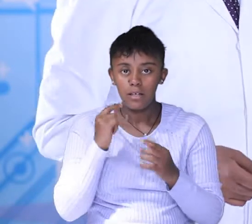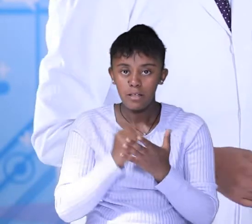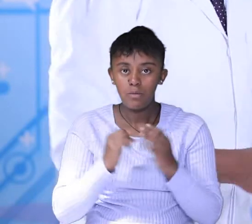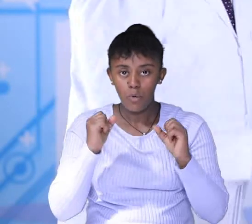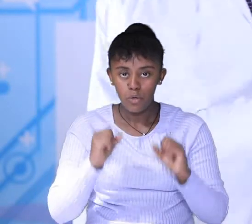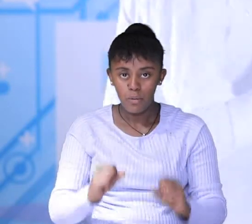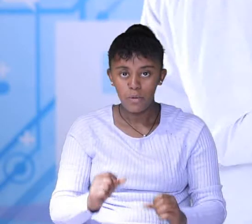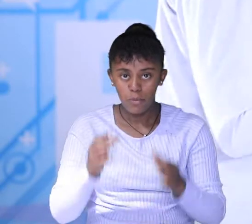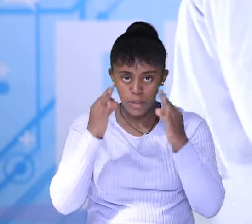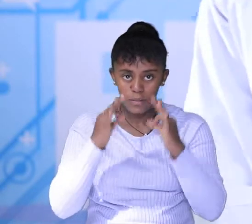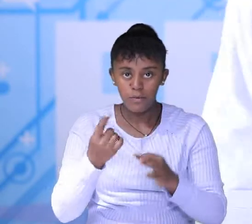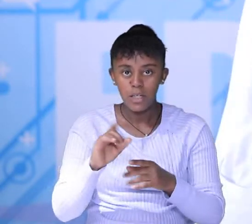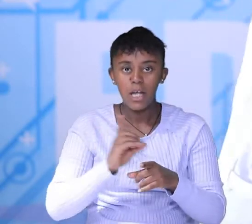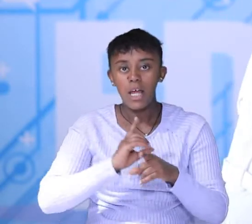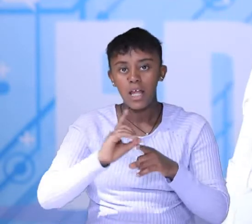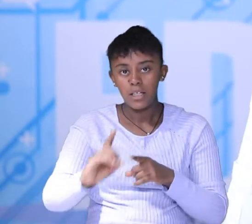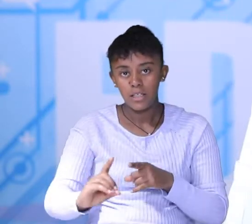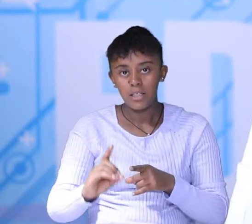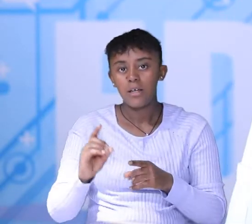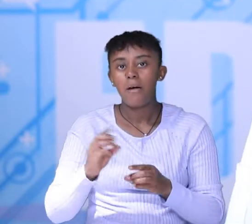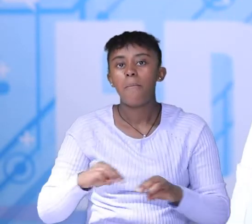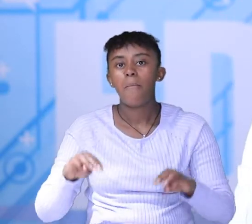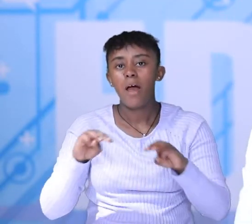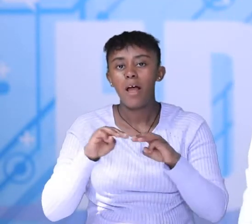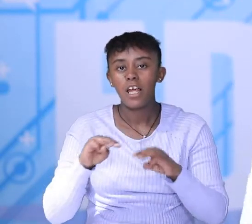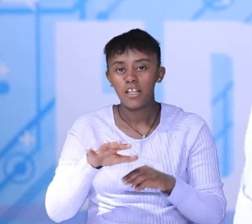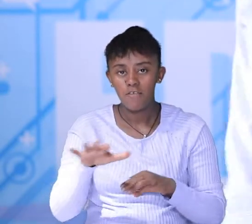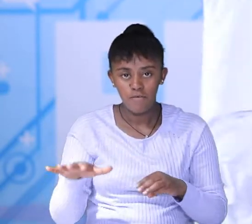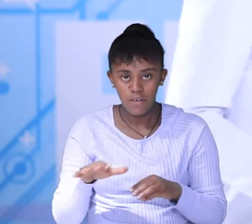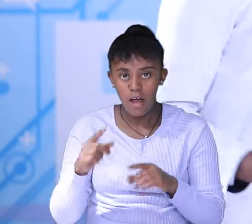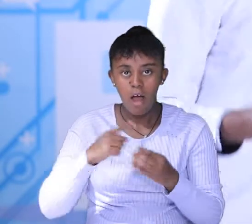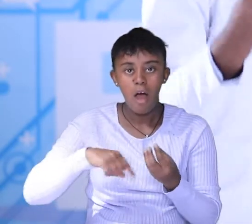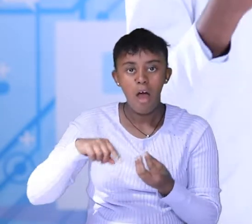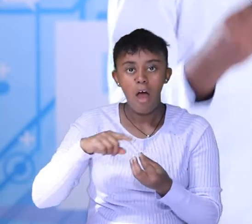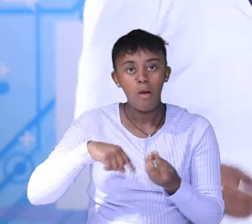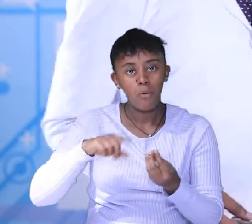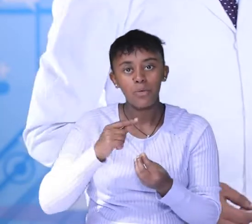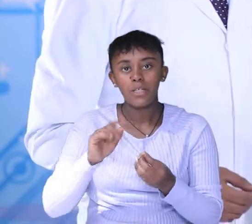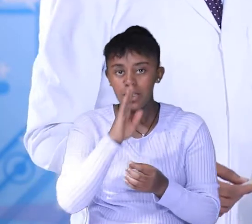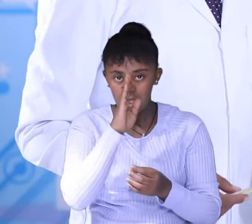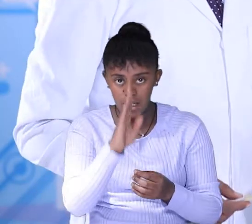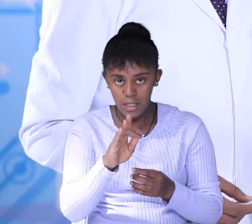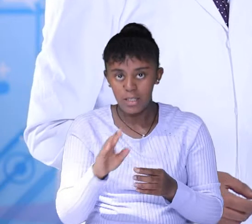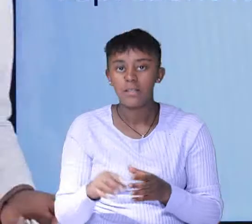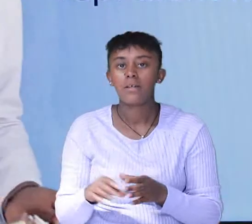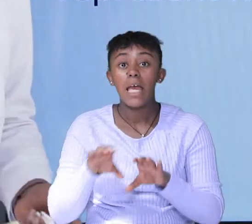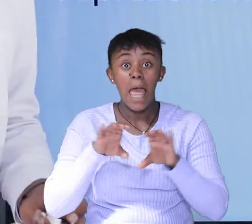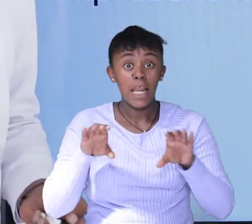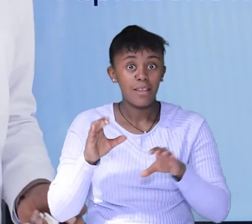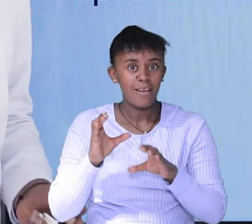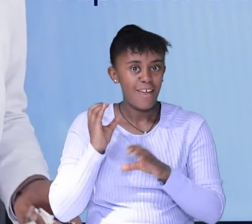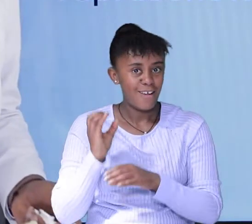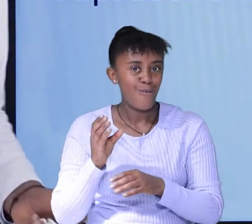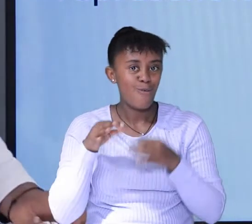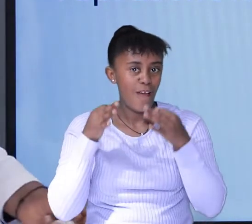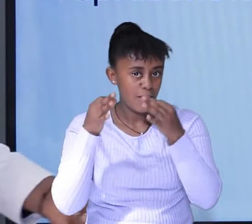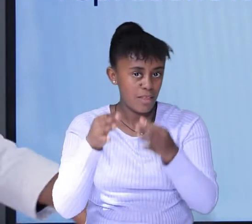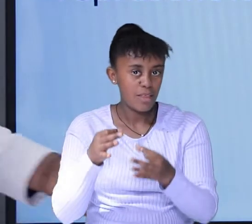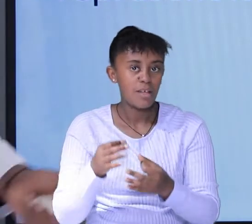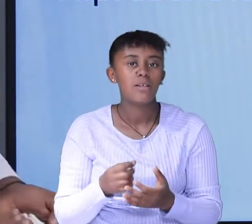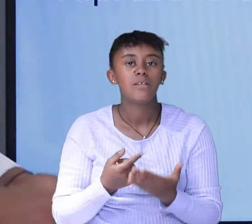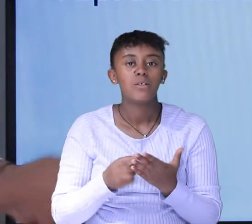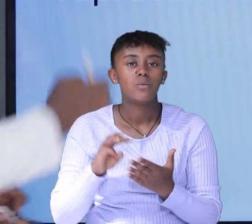perpendicular line. This is known to be the direction which determines the direction of the area. The normal line is the one